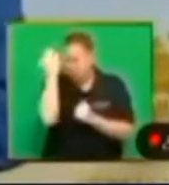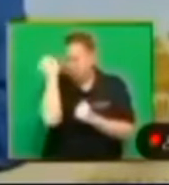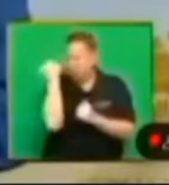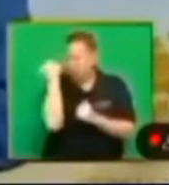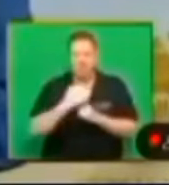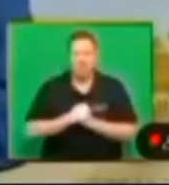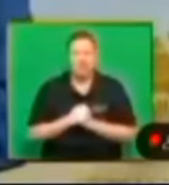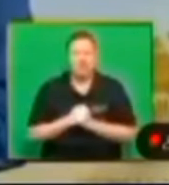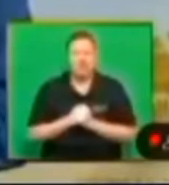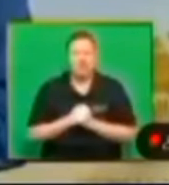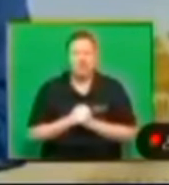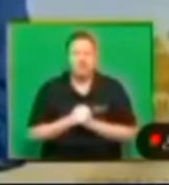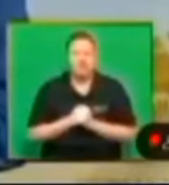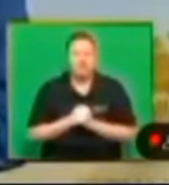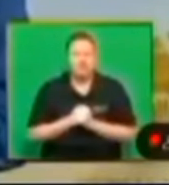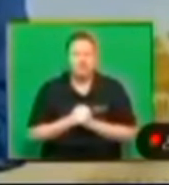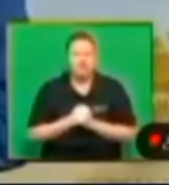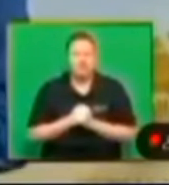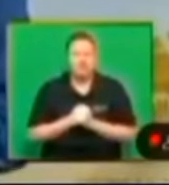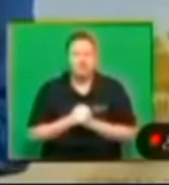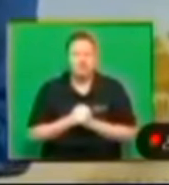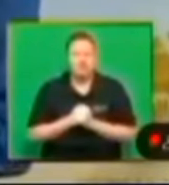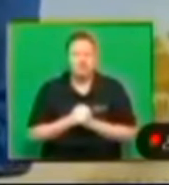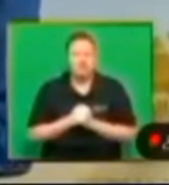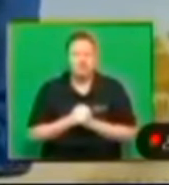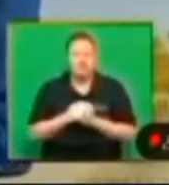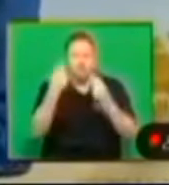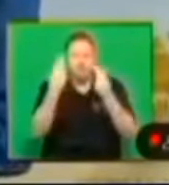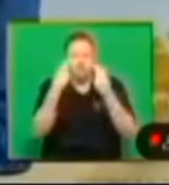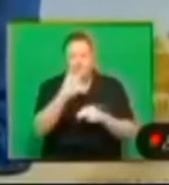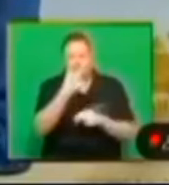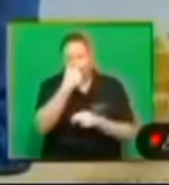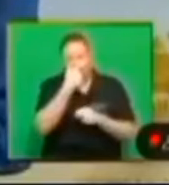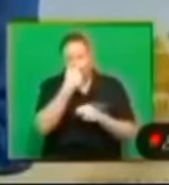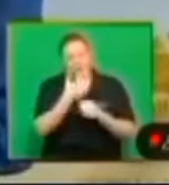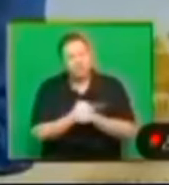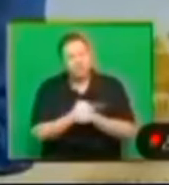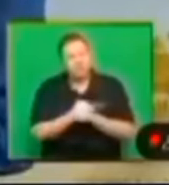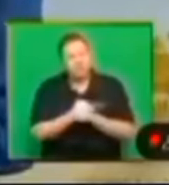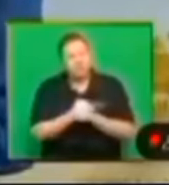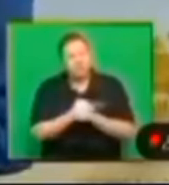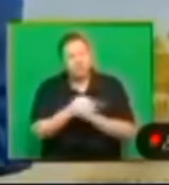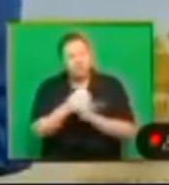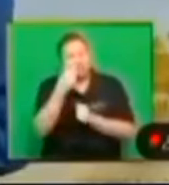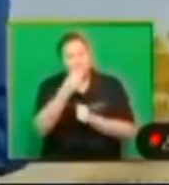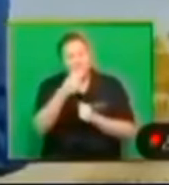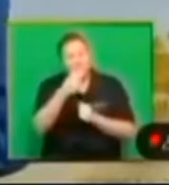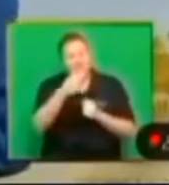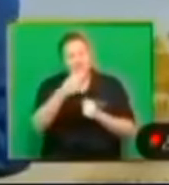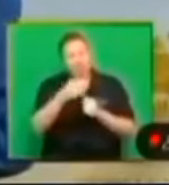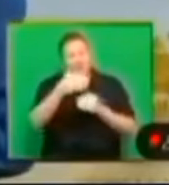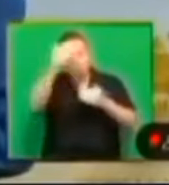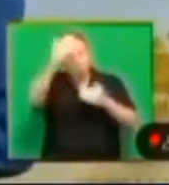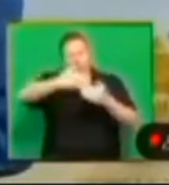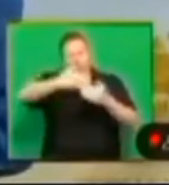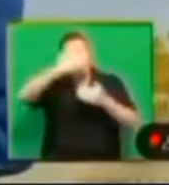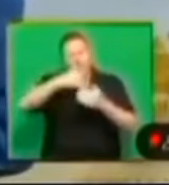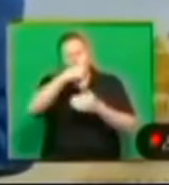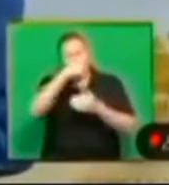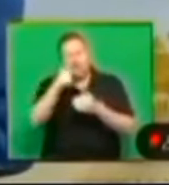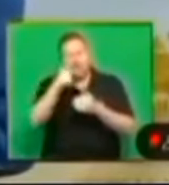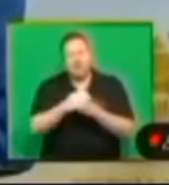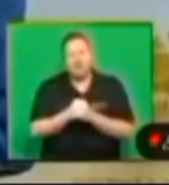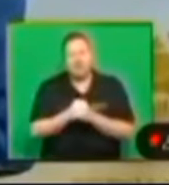president. Honorable President, if you look up at the wall there, you will see there's a banner of